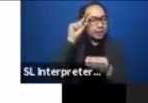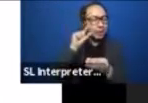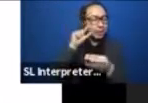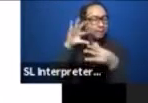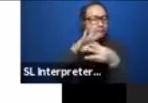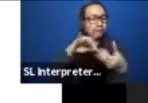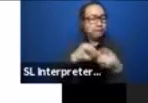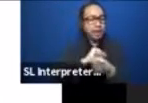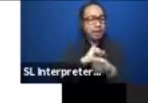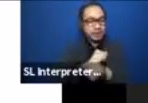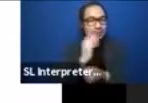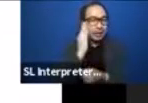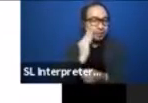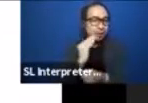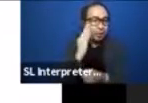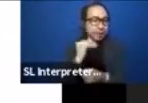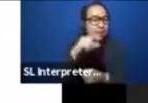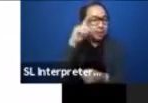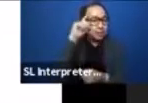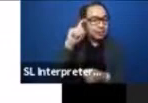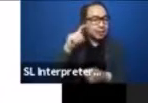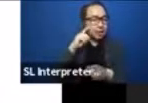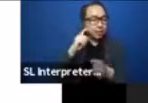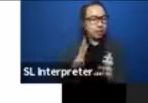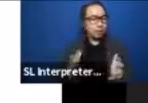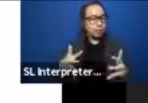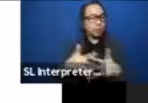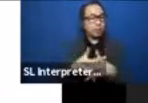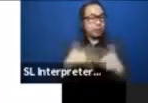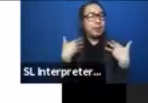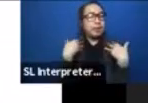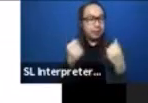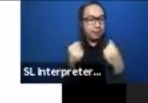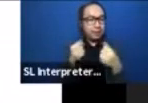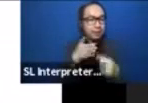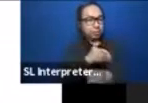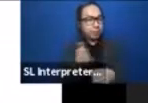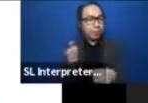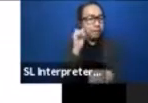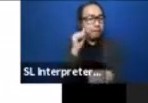Among Female Entertainment Workers in Cambodia across sectional studies.